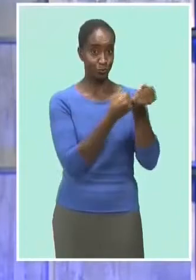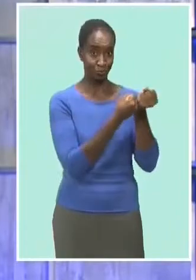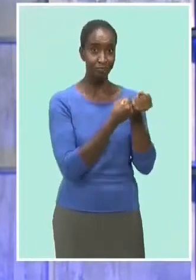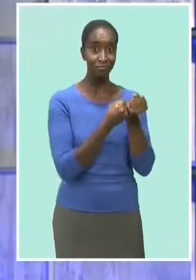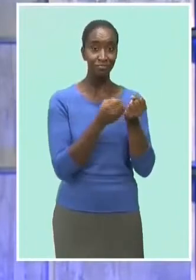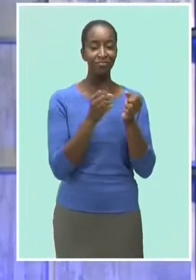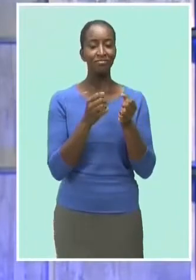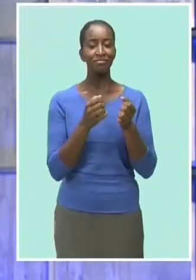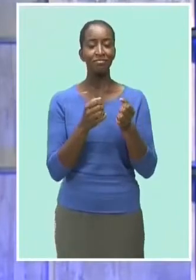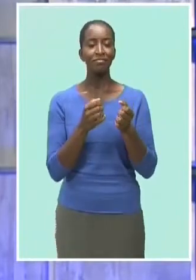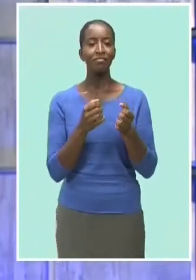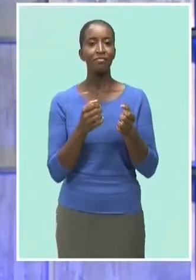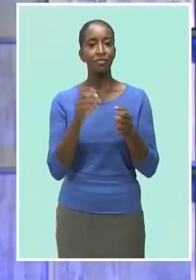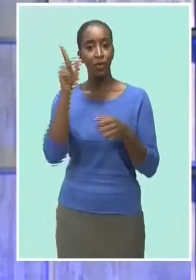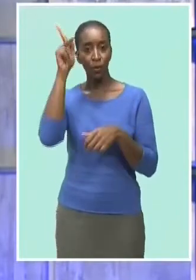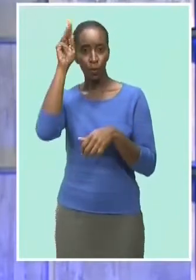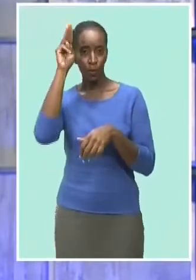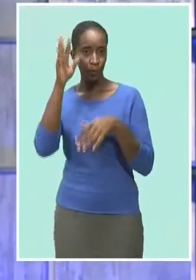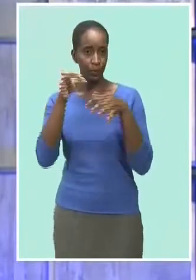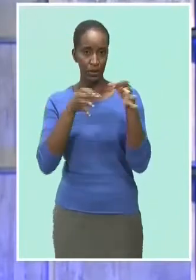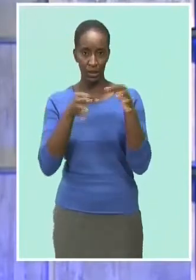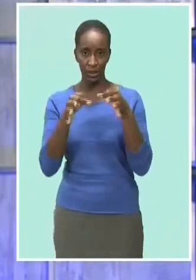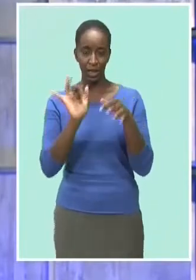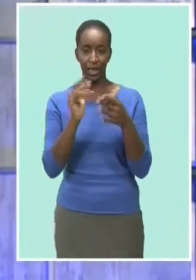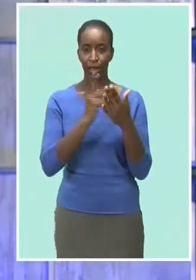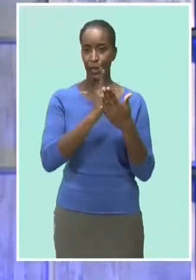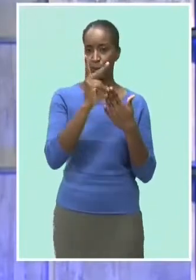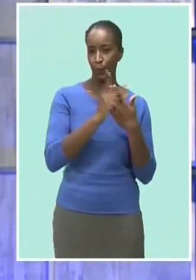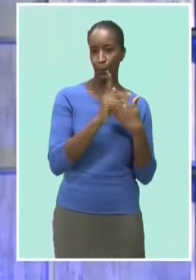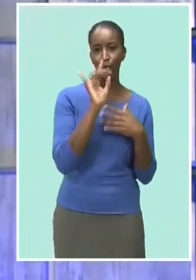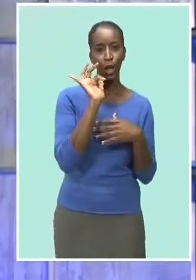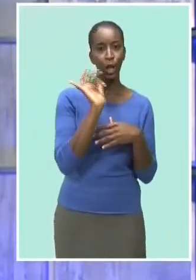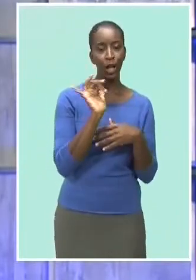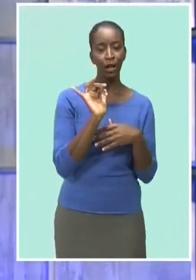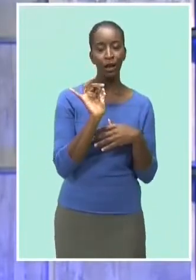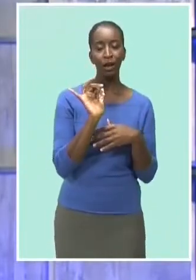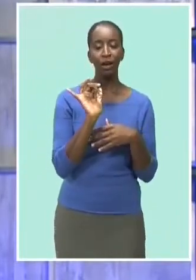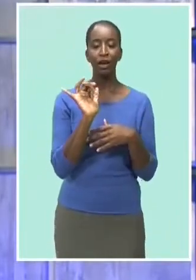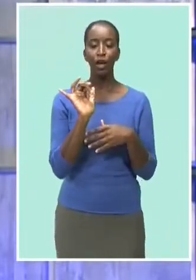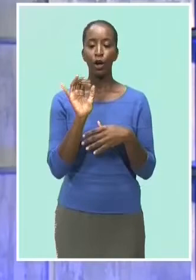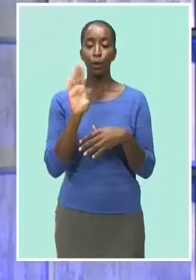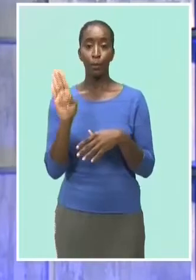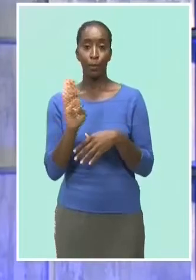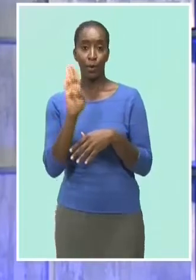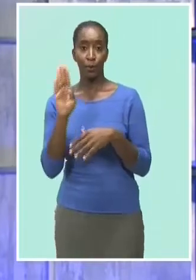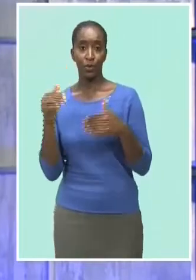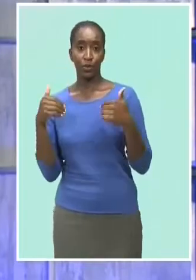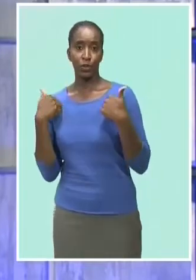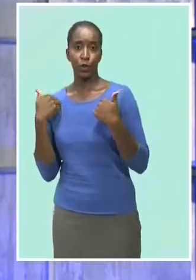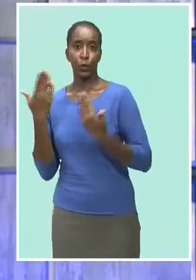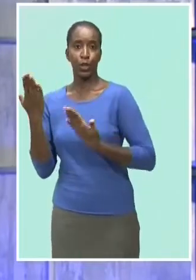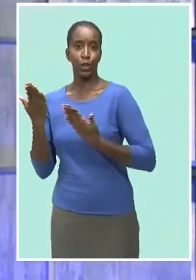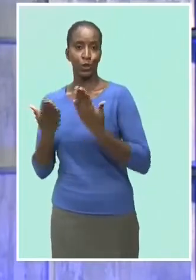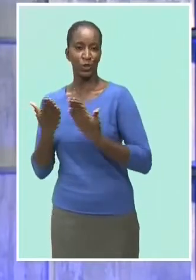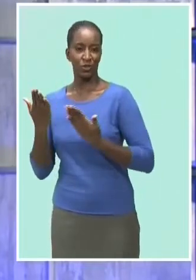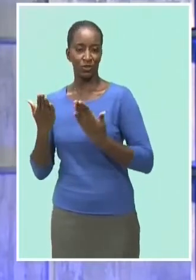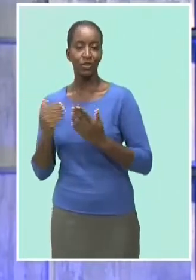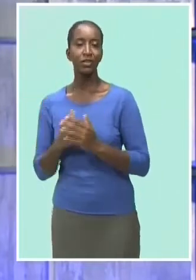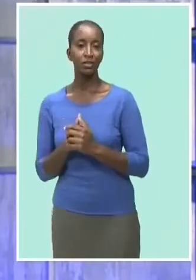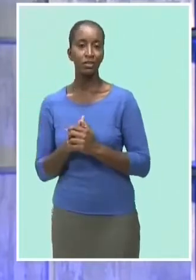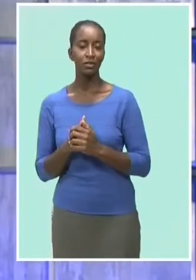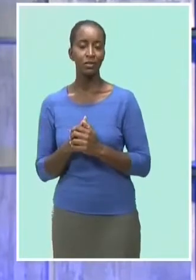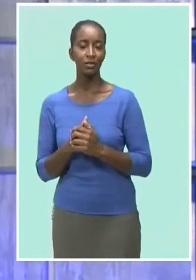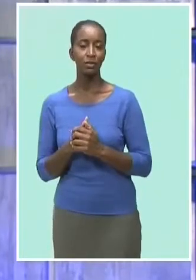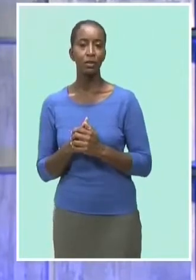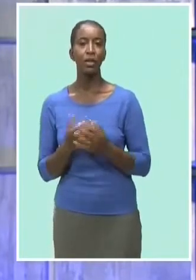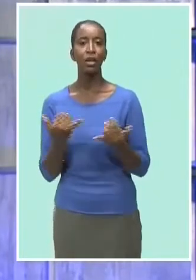Amor-Motley, who notes that the program will be similar to the Barbados Youth Service, which will be collapsed but on a much larger scale. Ryan